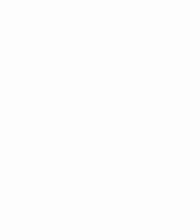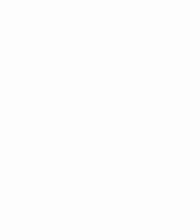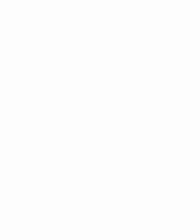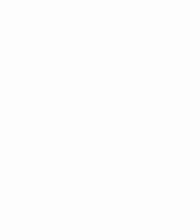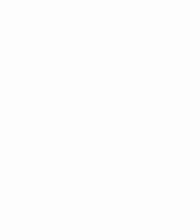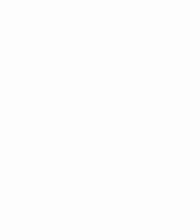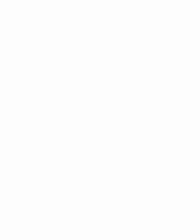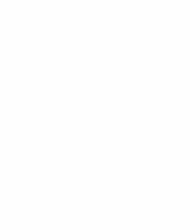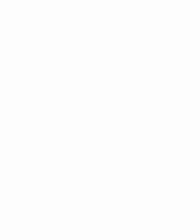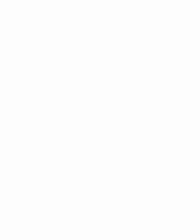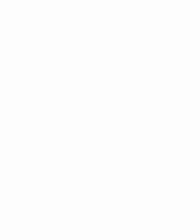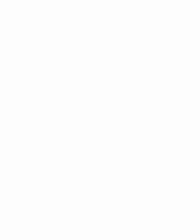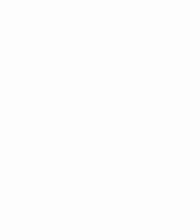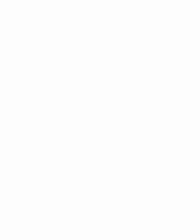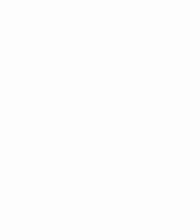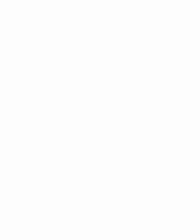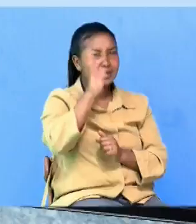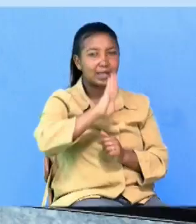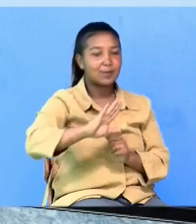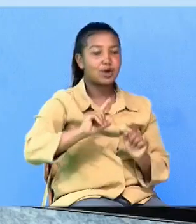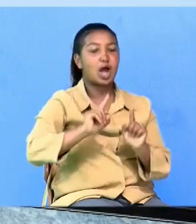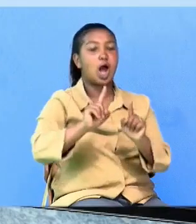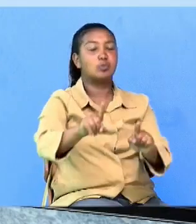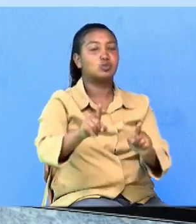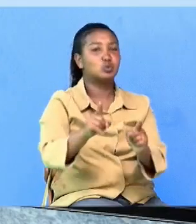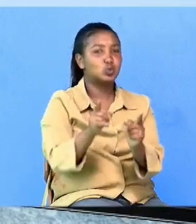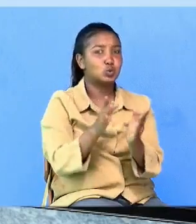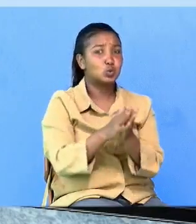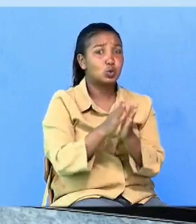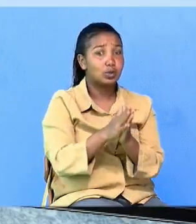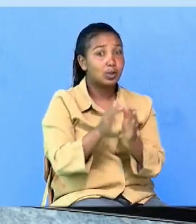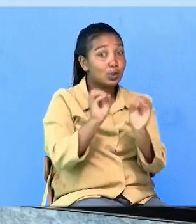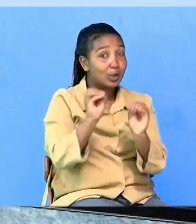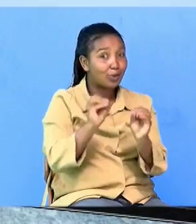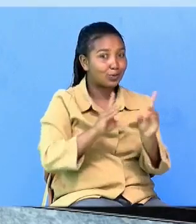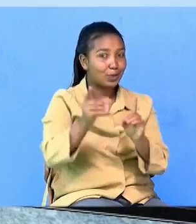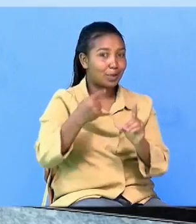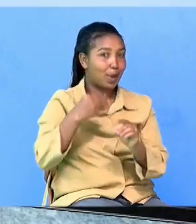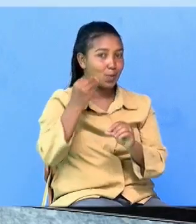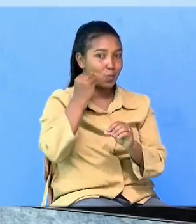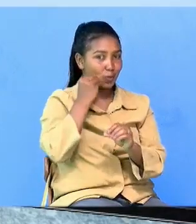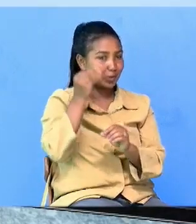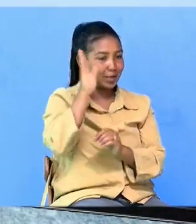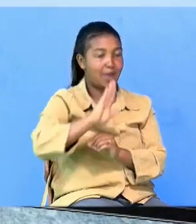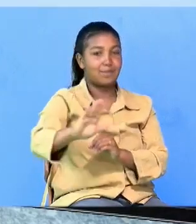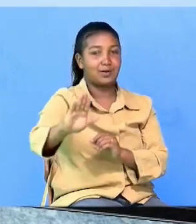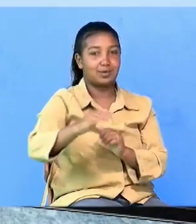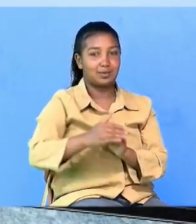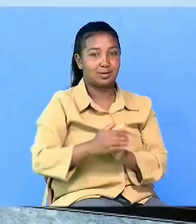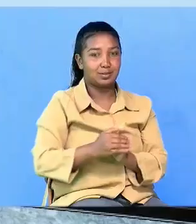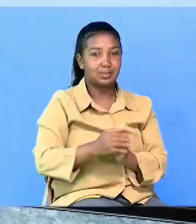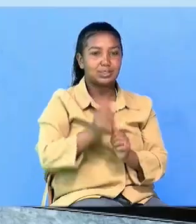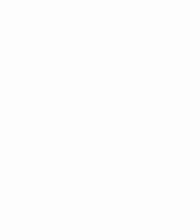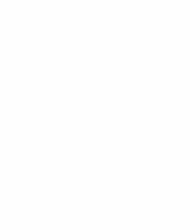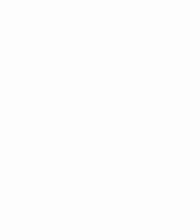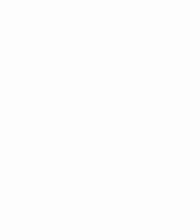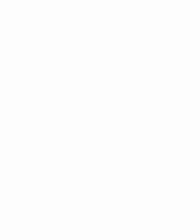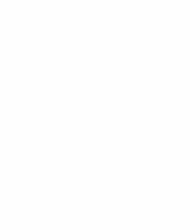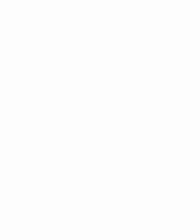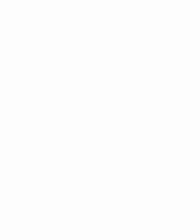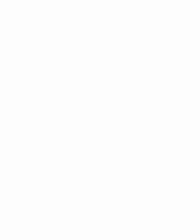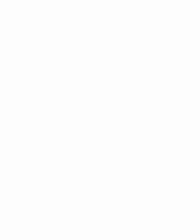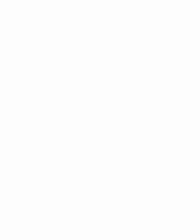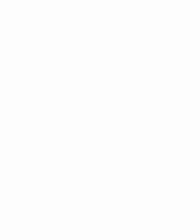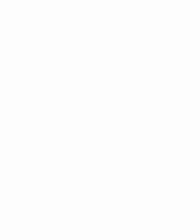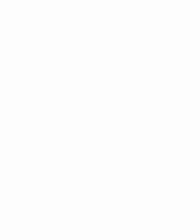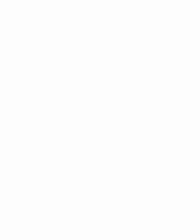You see now, yes, it's I never came to school without doing my homework. See, never. She never comes, if you like,